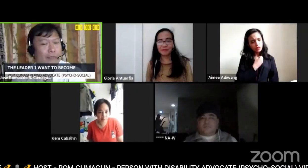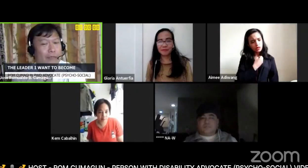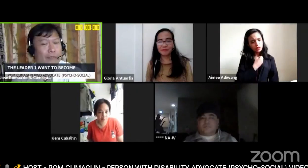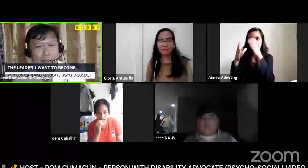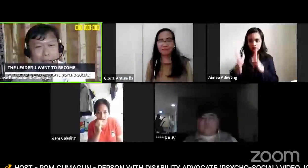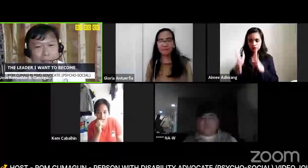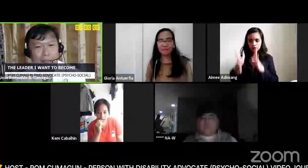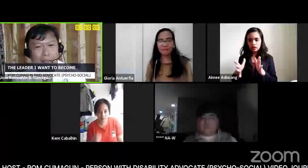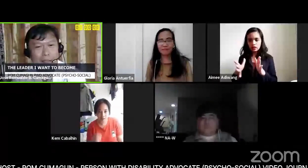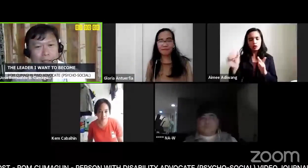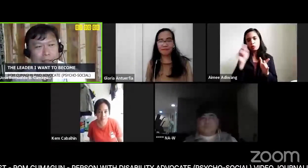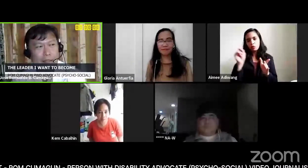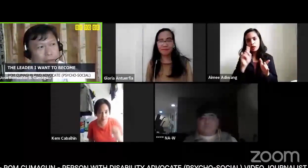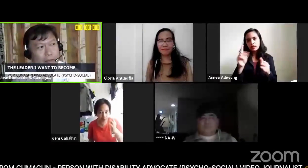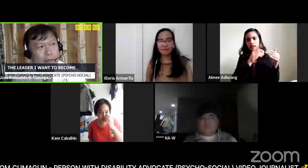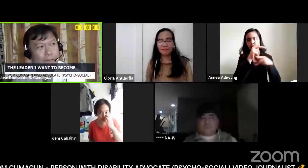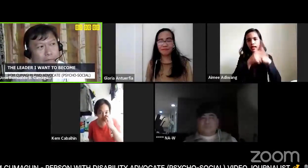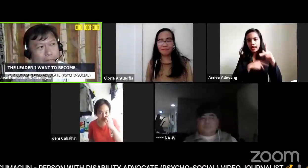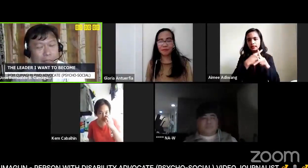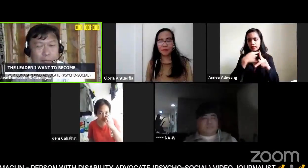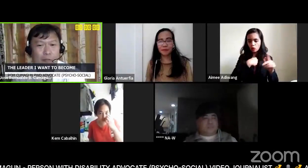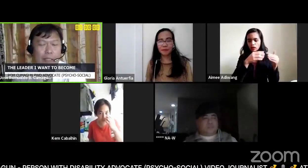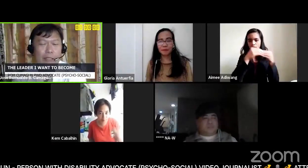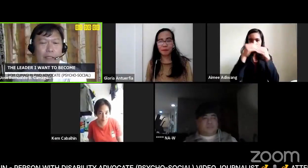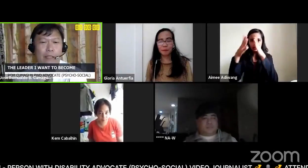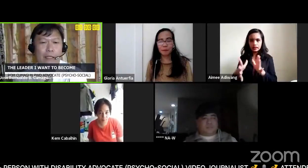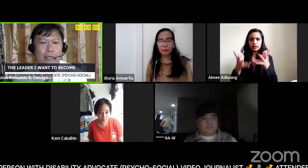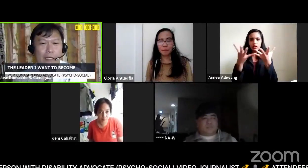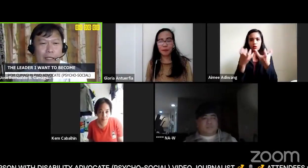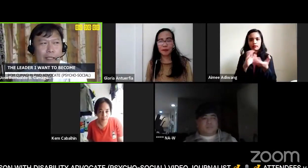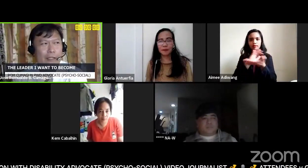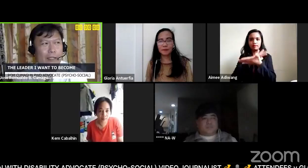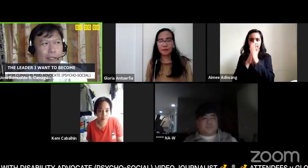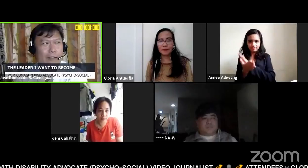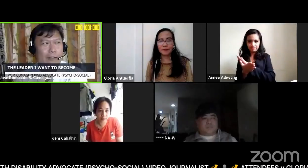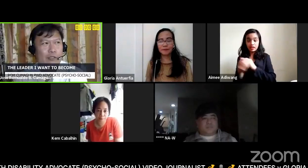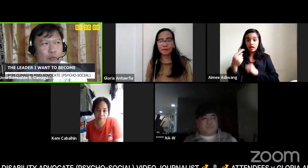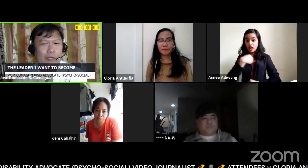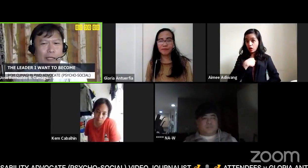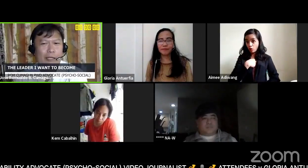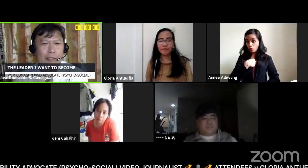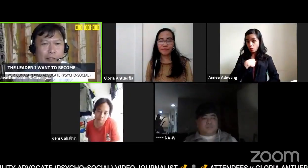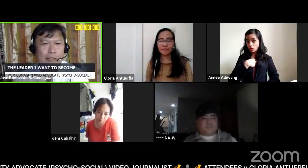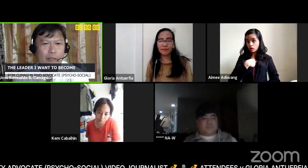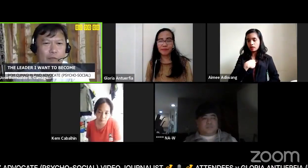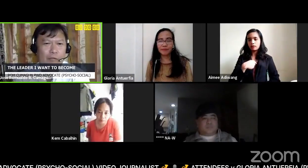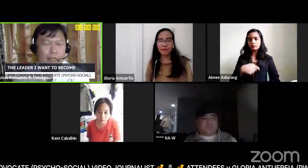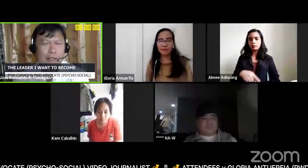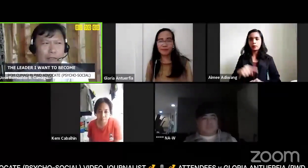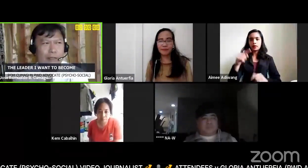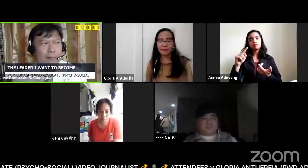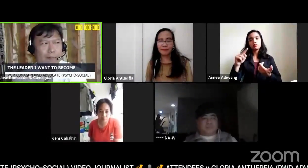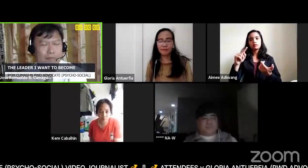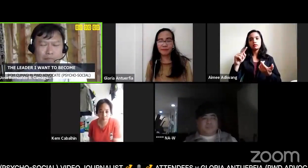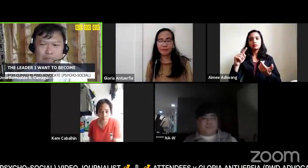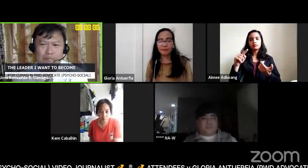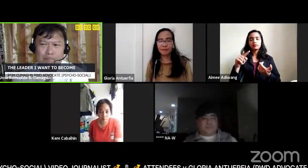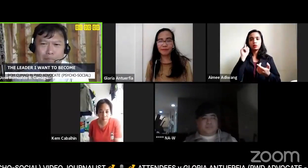to become? And as for me, I think there's one element that we've not